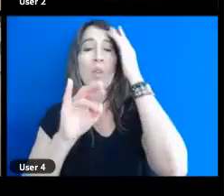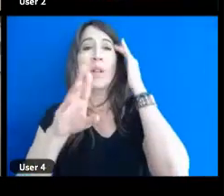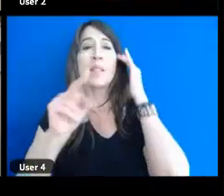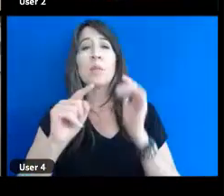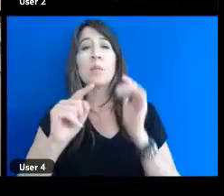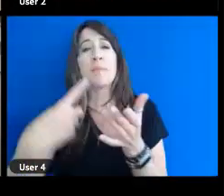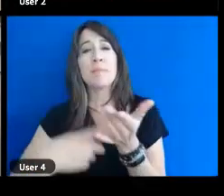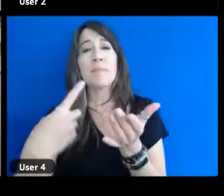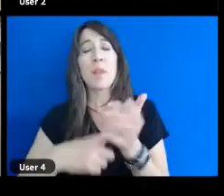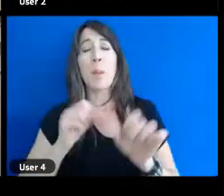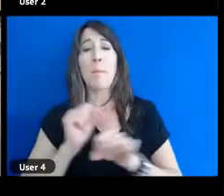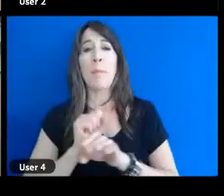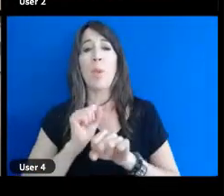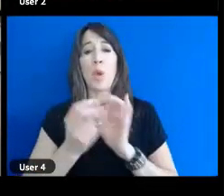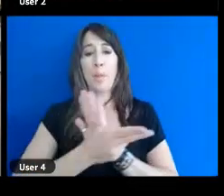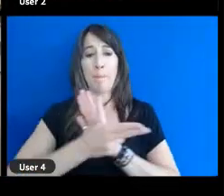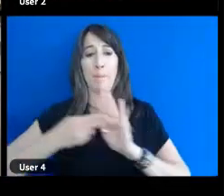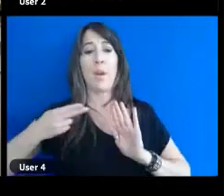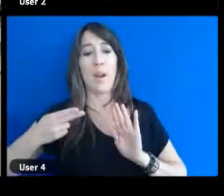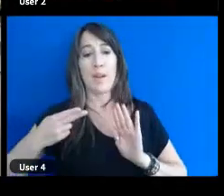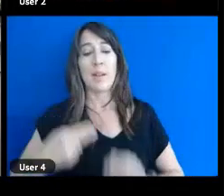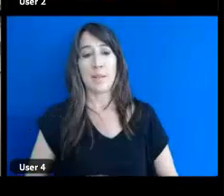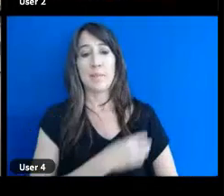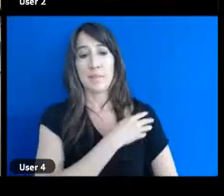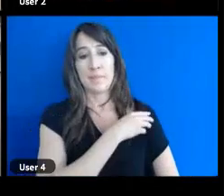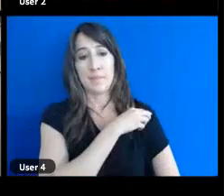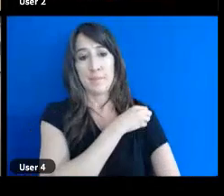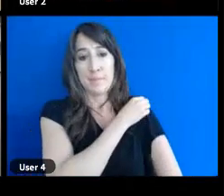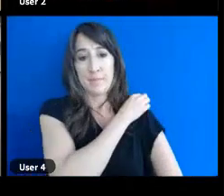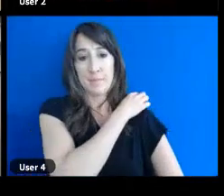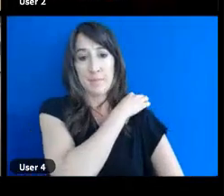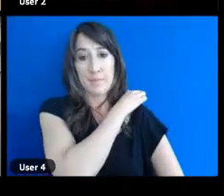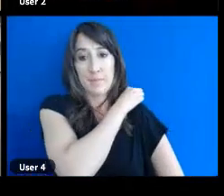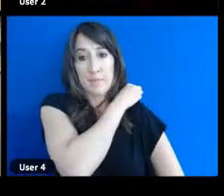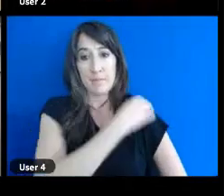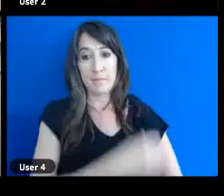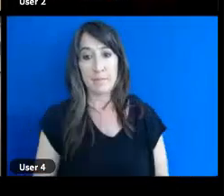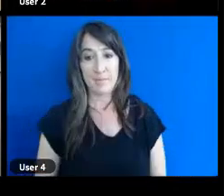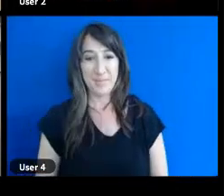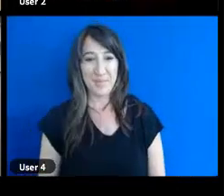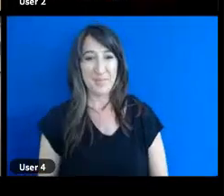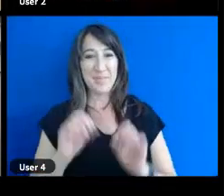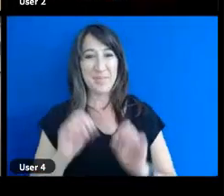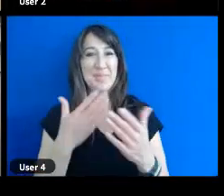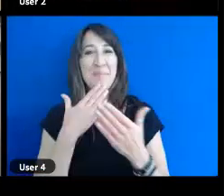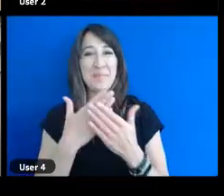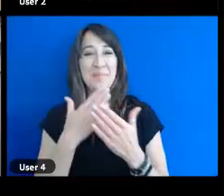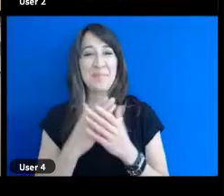Kristin's going to talk to us next about employer branding. So I'm just going to turn this back over to my colleague, Kristin.